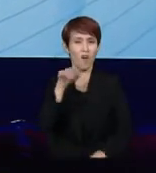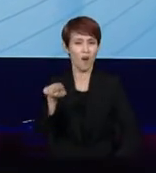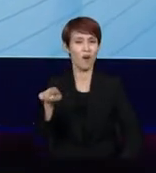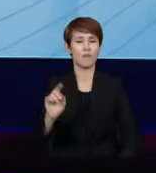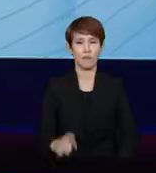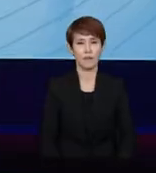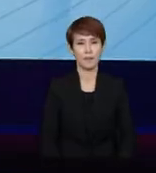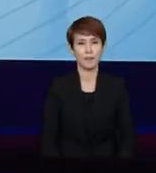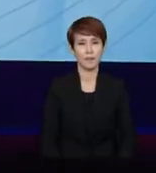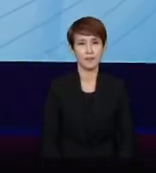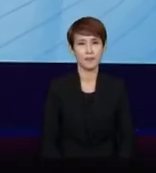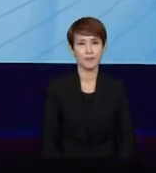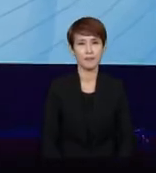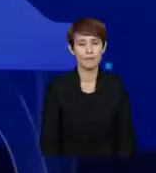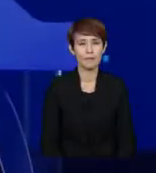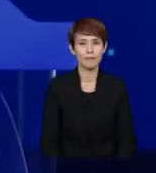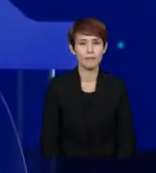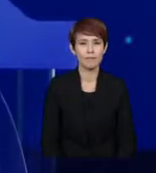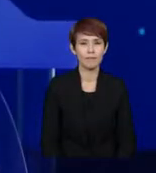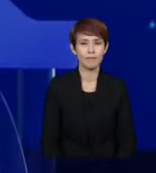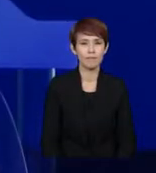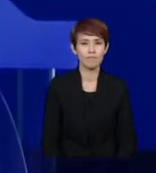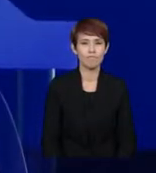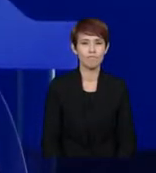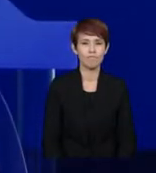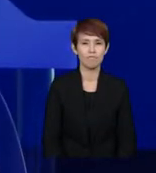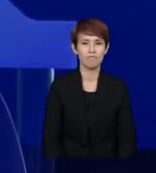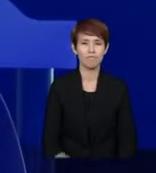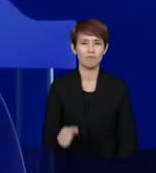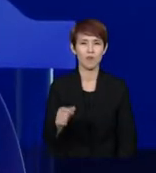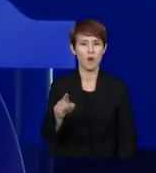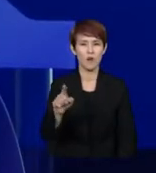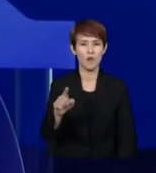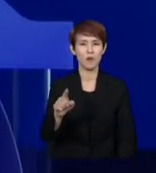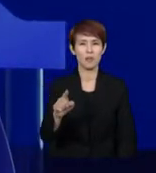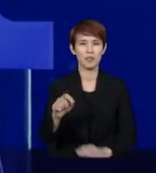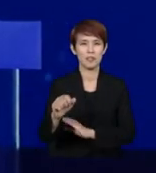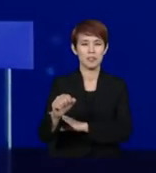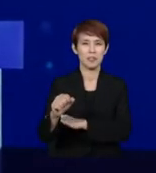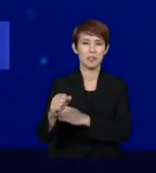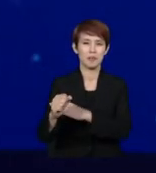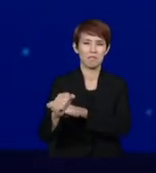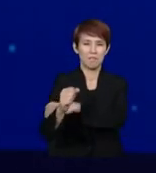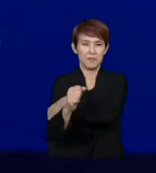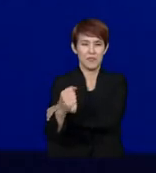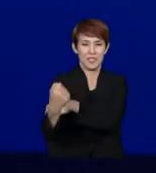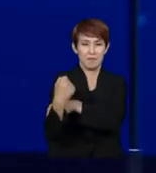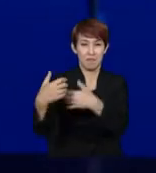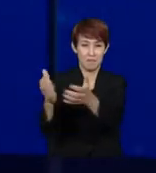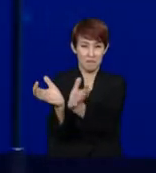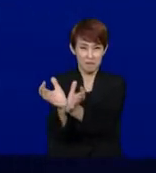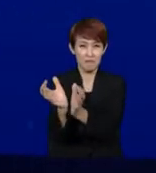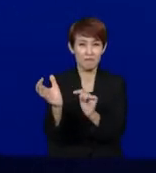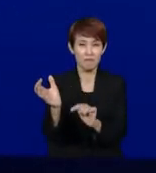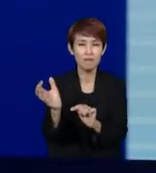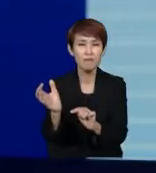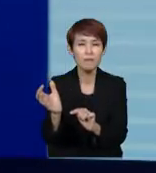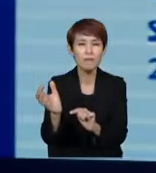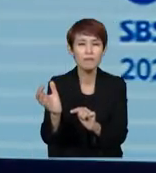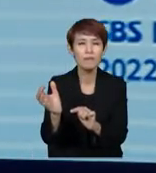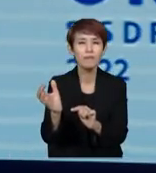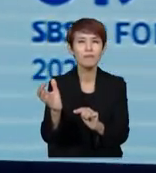populist, authoritarian regimes we have in the world today, take your pick, Orban, Erdogan, Modi, Kaczynski,